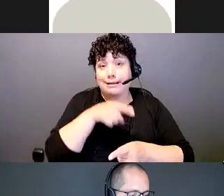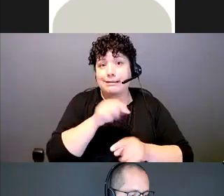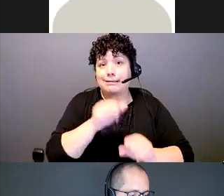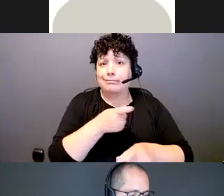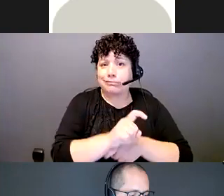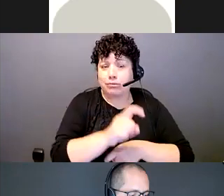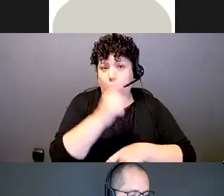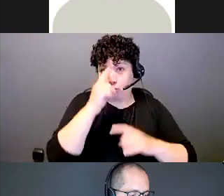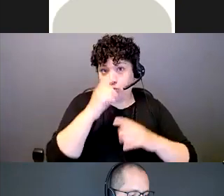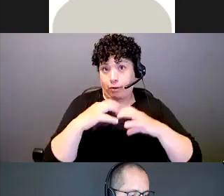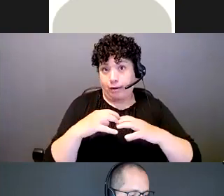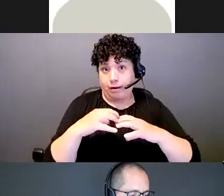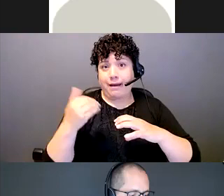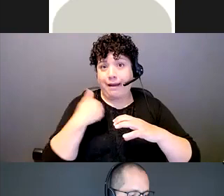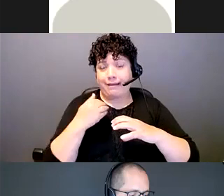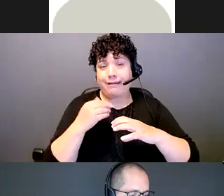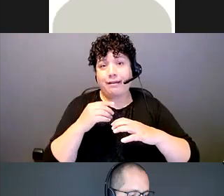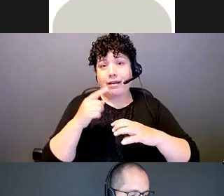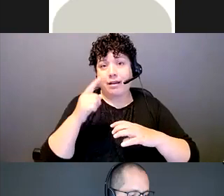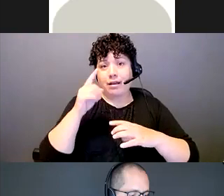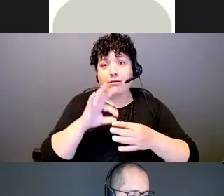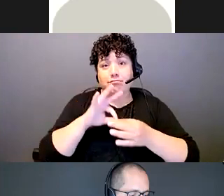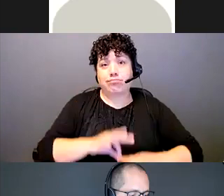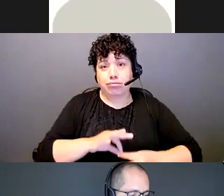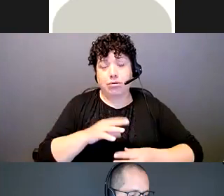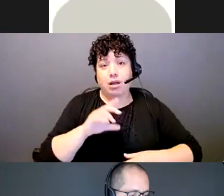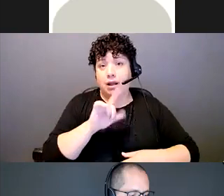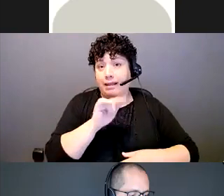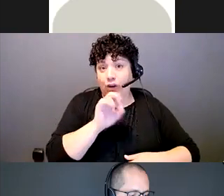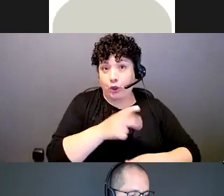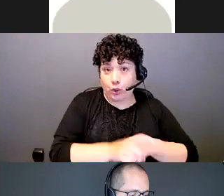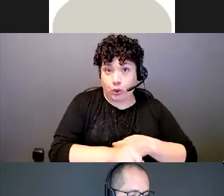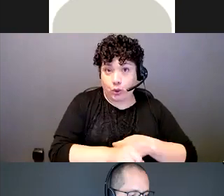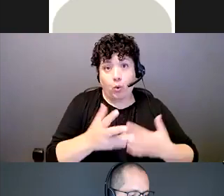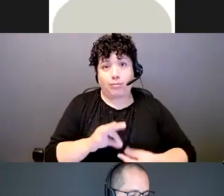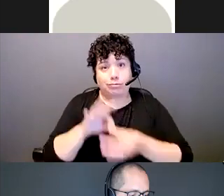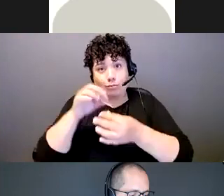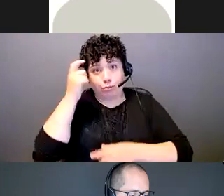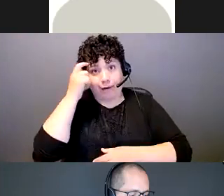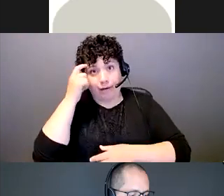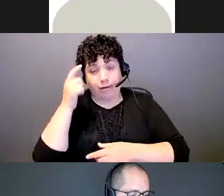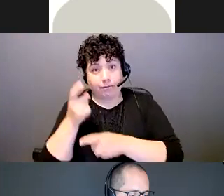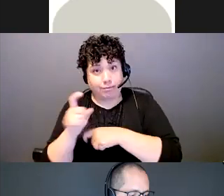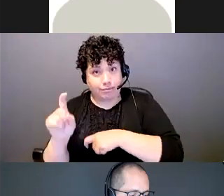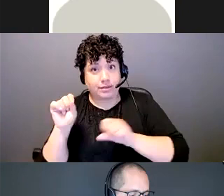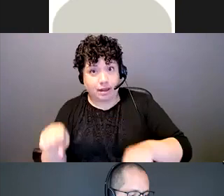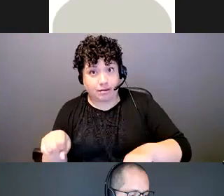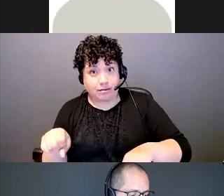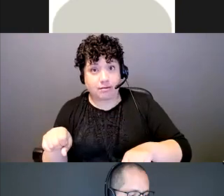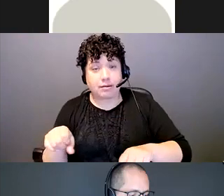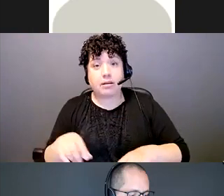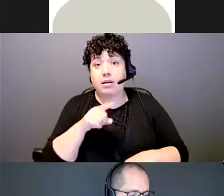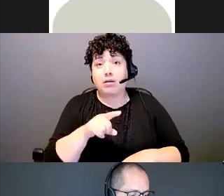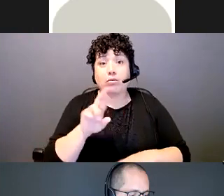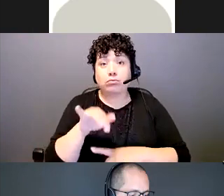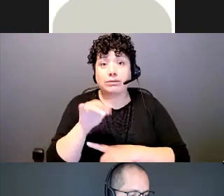to two places. It goes to the liver or to the brain, and it can increase the risks of all types of